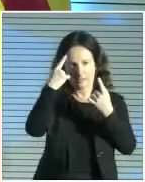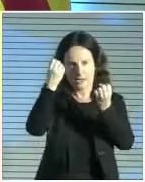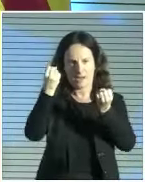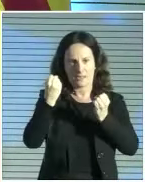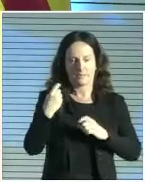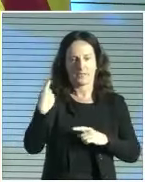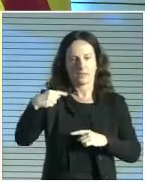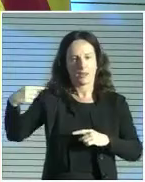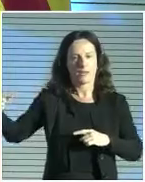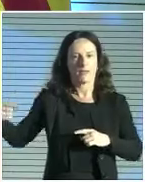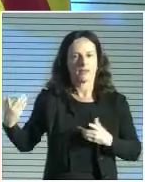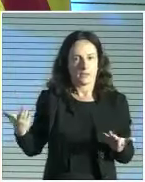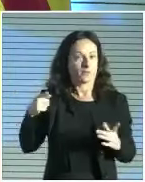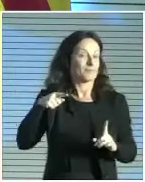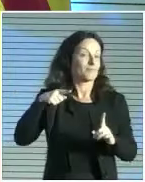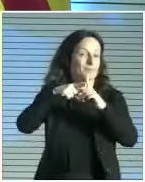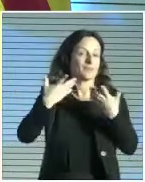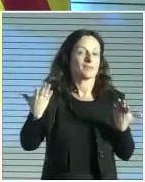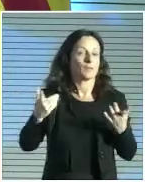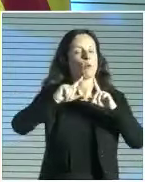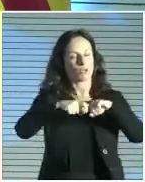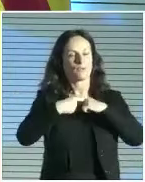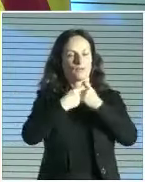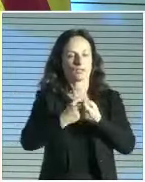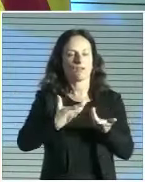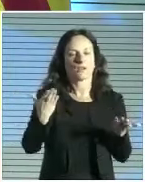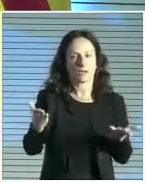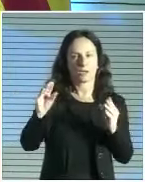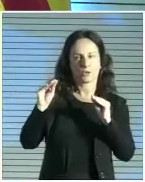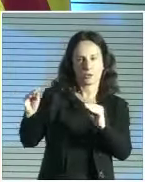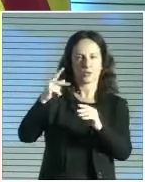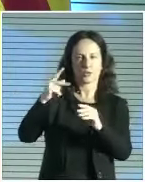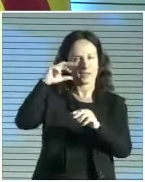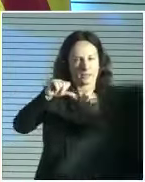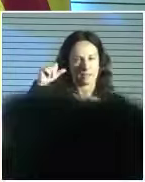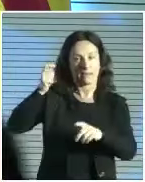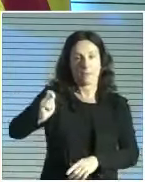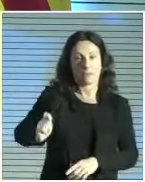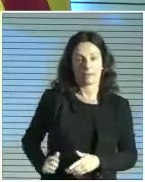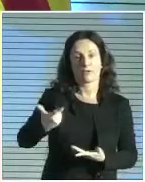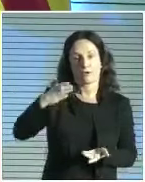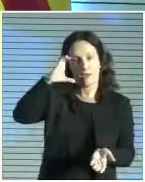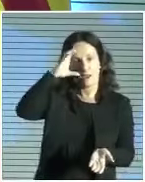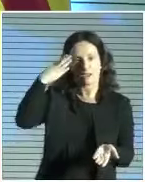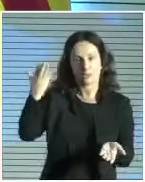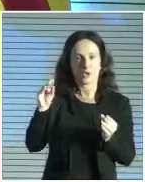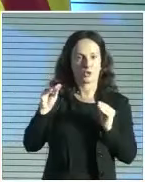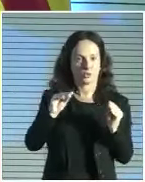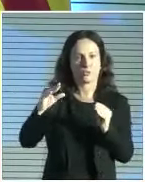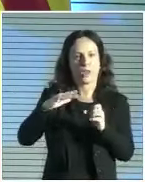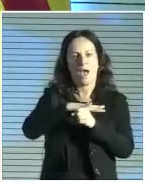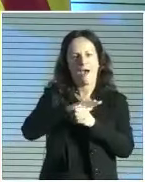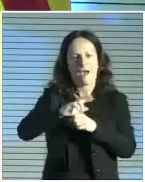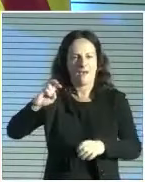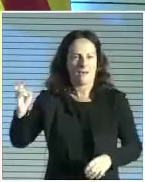to reflect on your personal experience in your professions when it comes to what are the